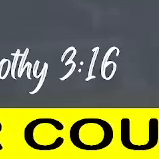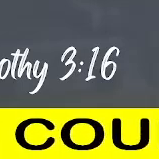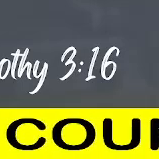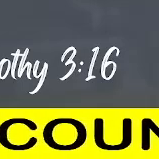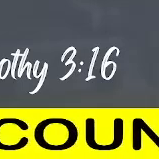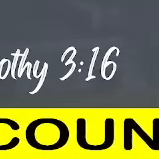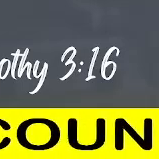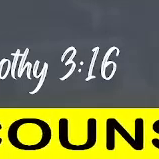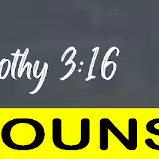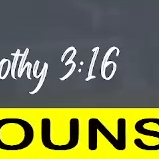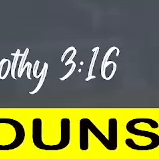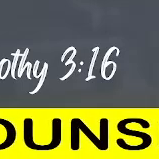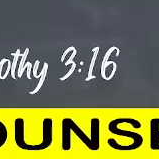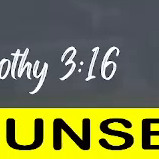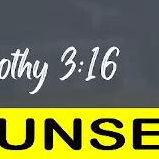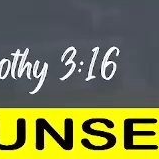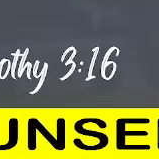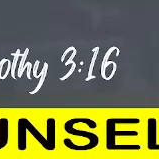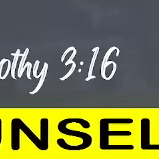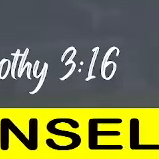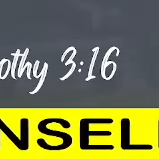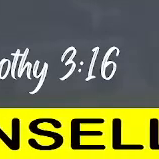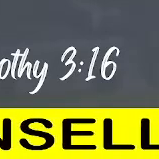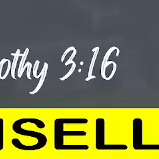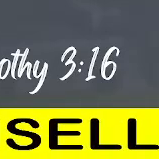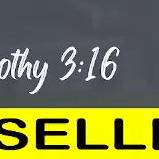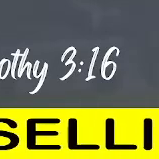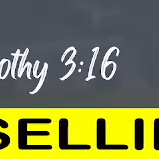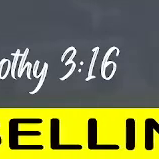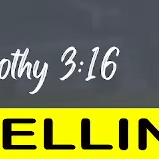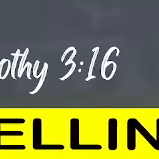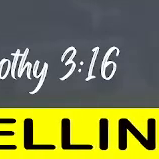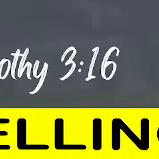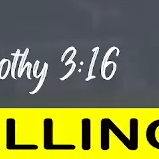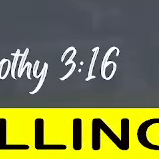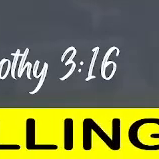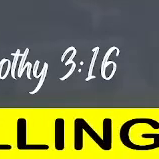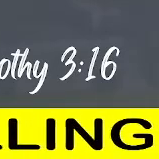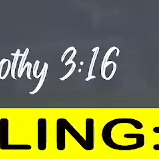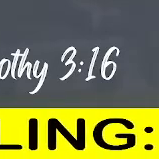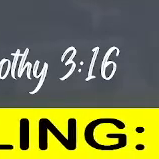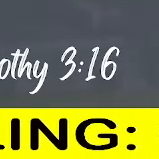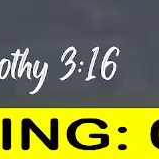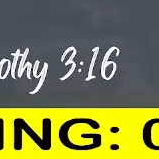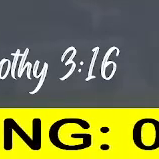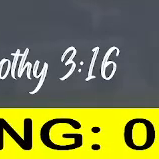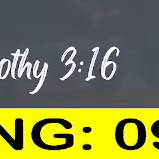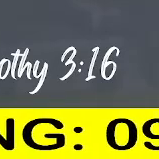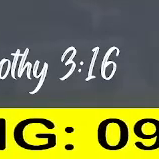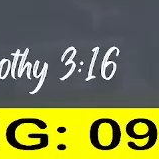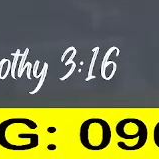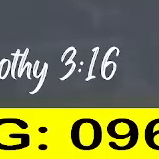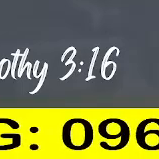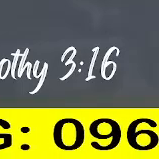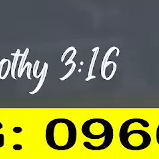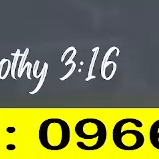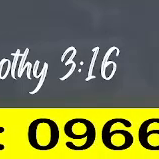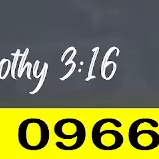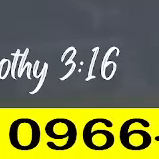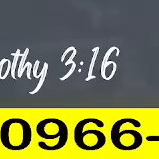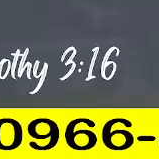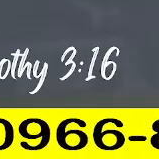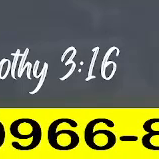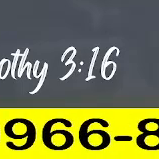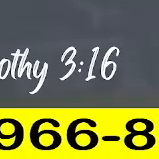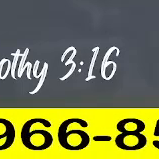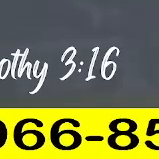Okay, so I hope naiintindihan nyo po. Now, ano po ang role ng priest? Ano ang role, authority, trabaho